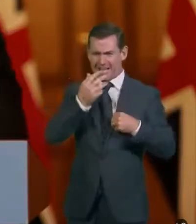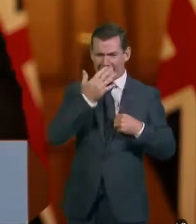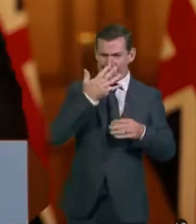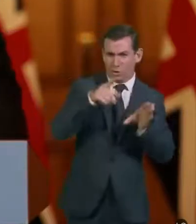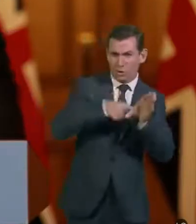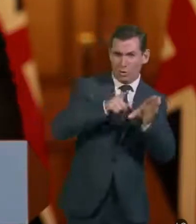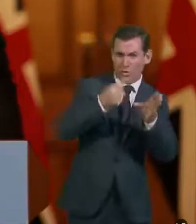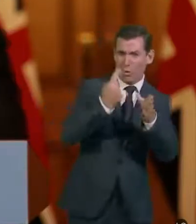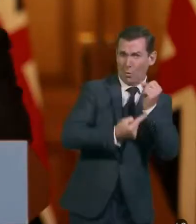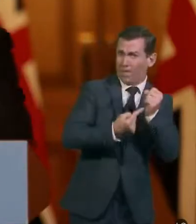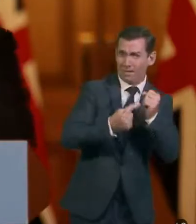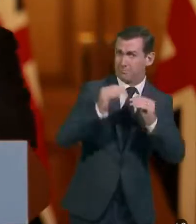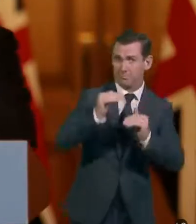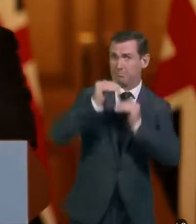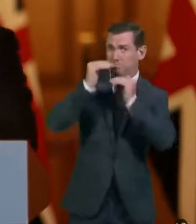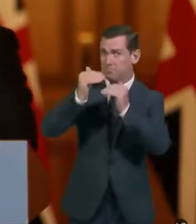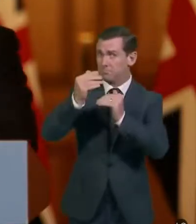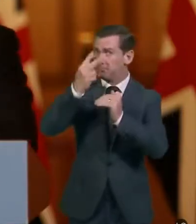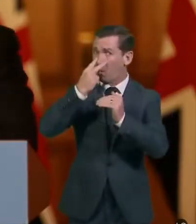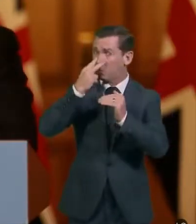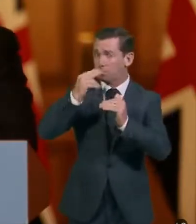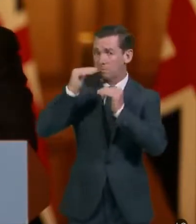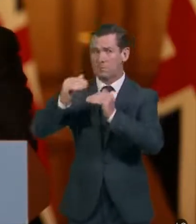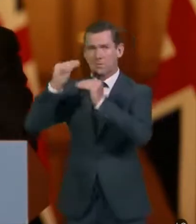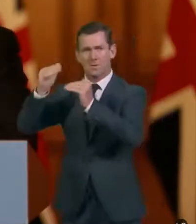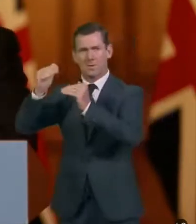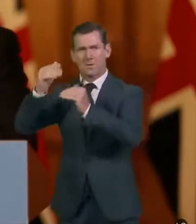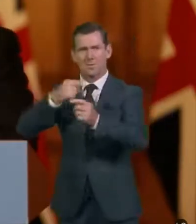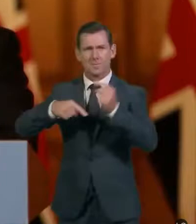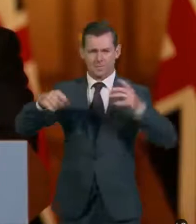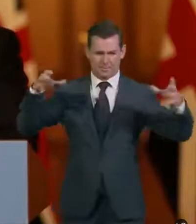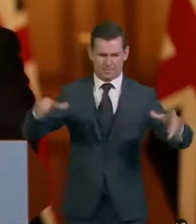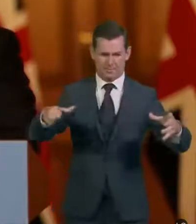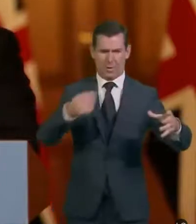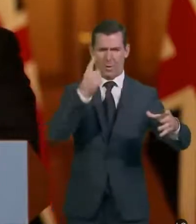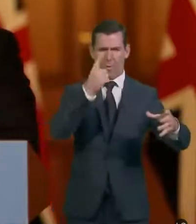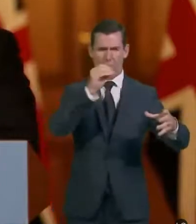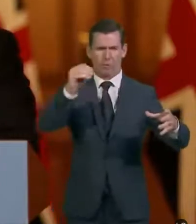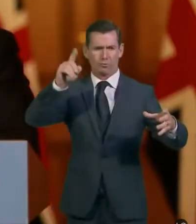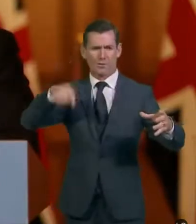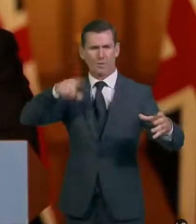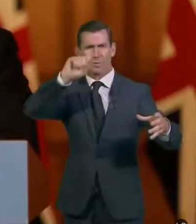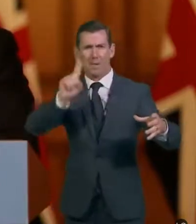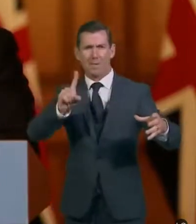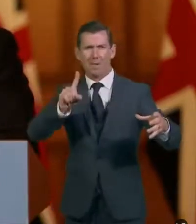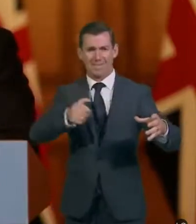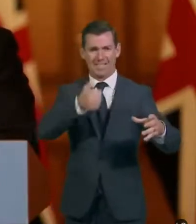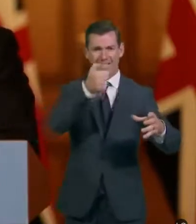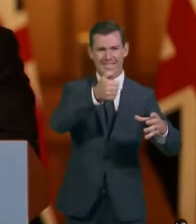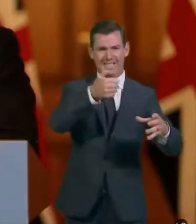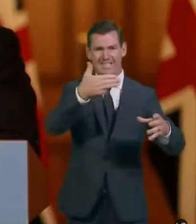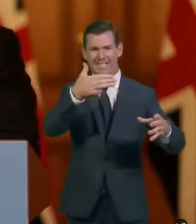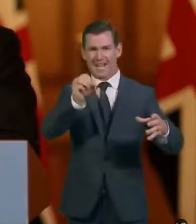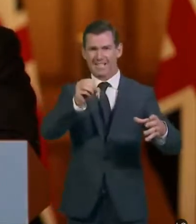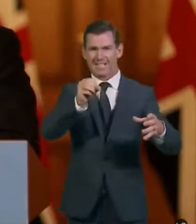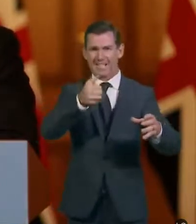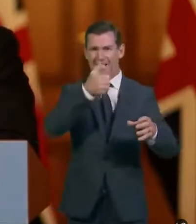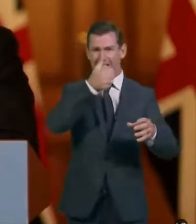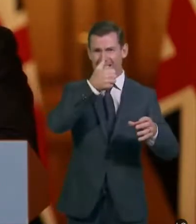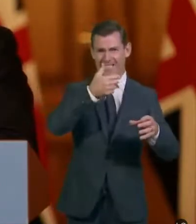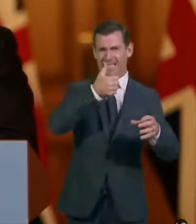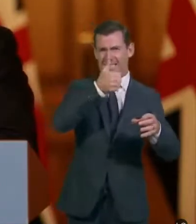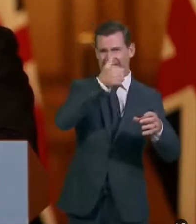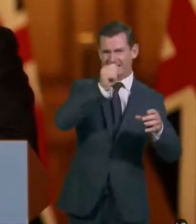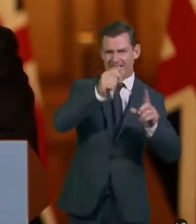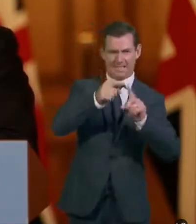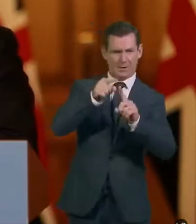are 690 per 100,000 for 16 to 29-year-olds. They've now risen to 224